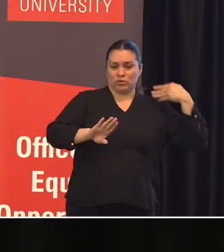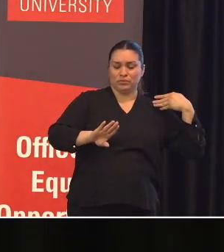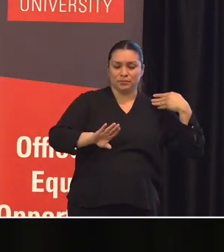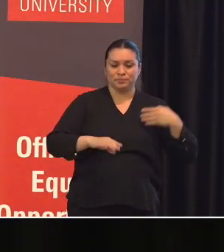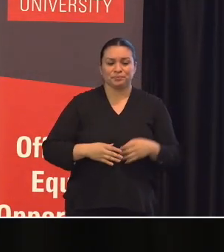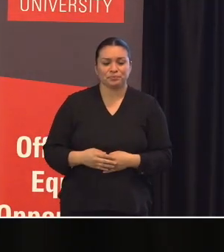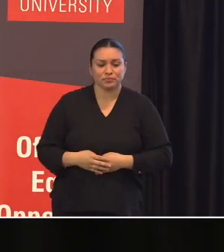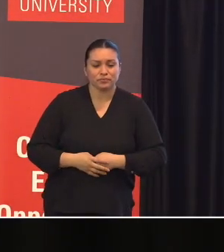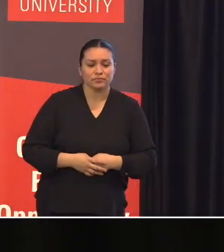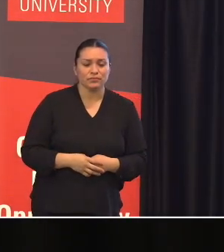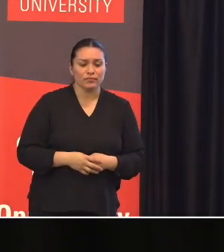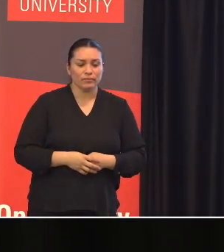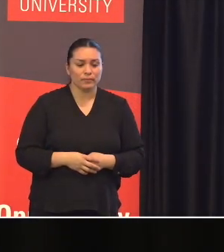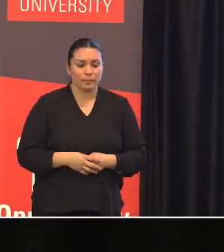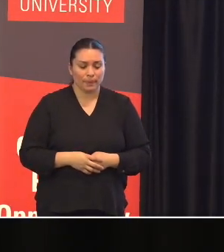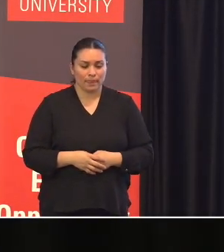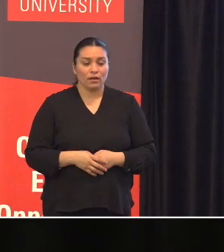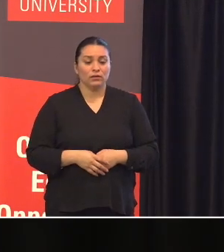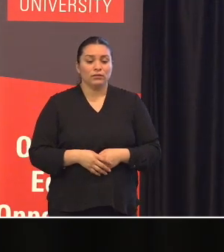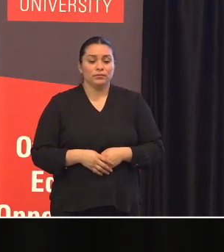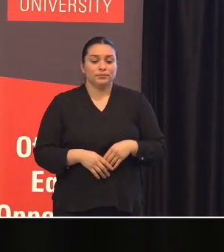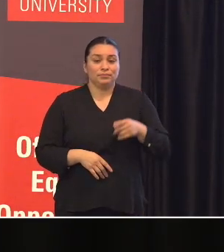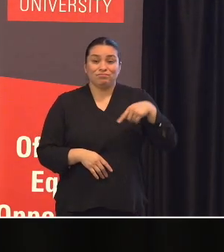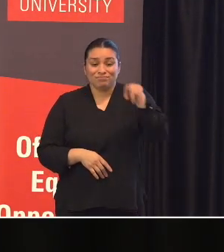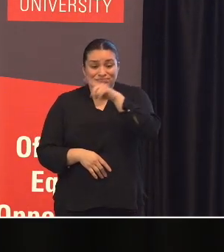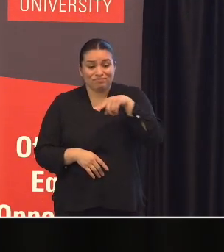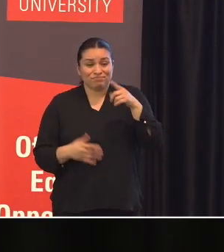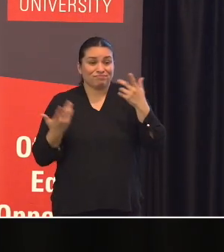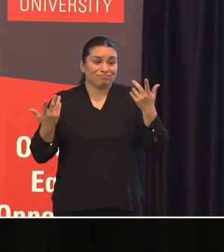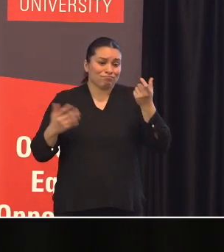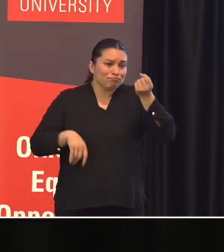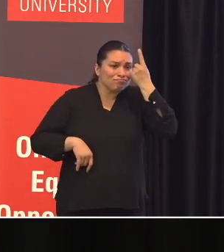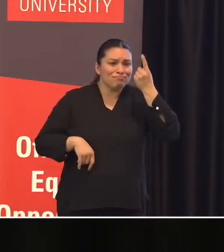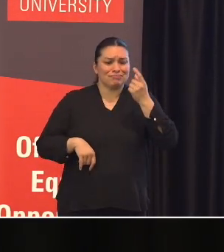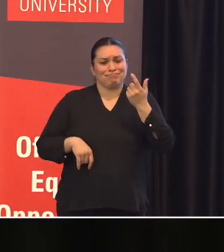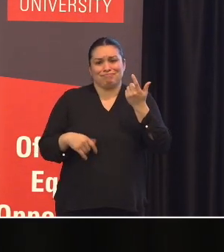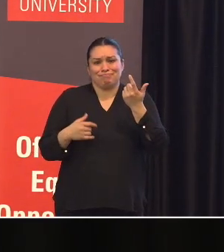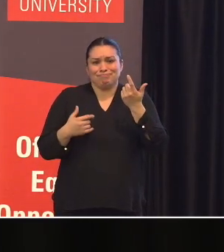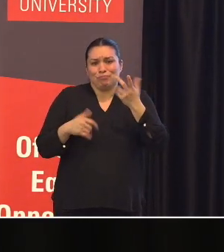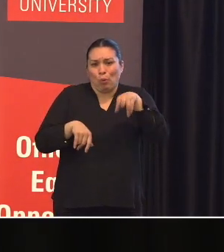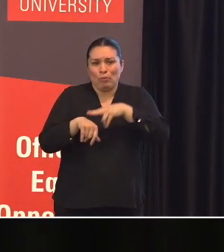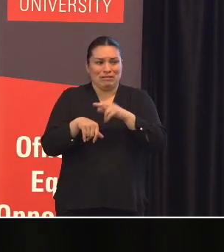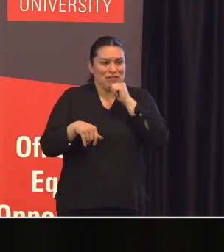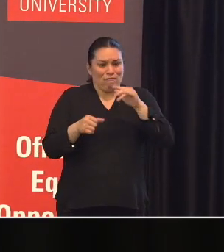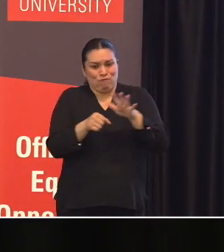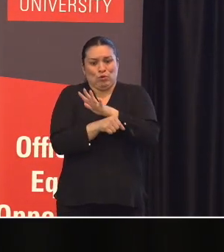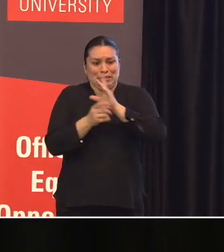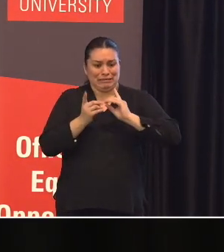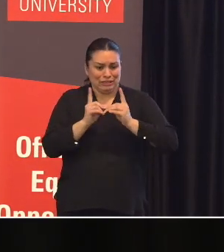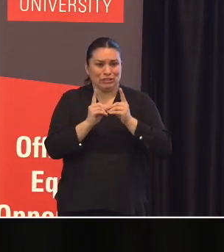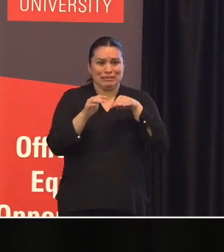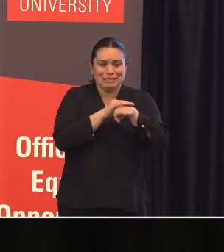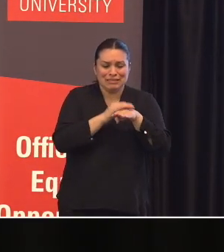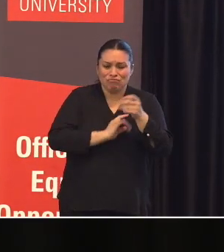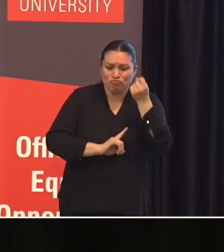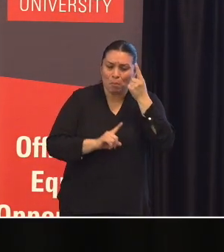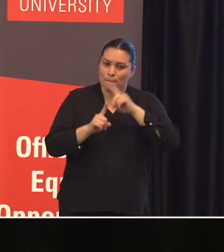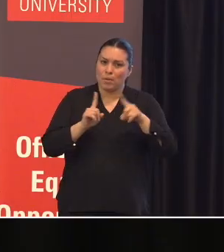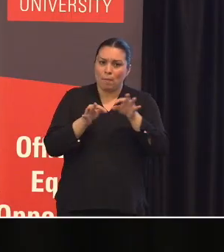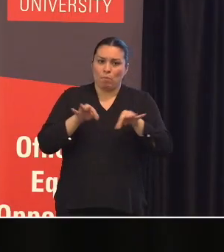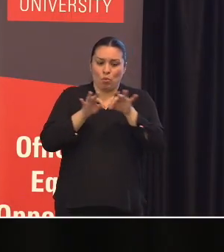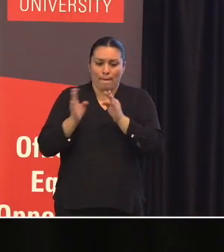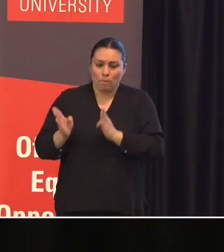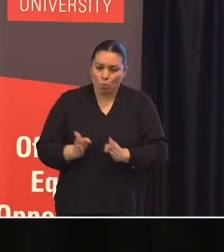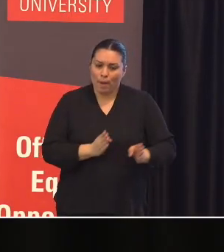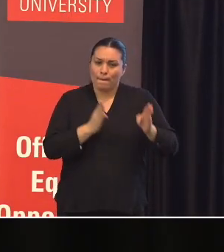They might want to update the plan, and they will likely say, we're going to partner with you. We see that